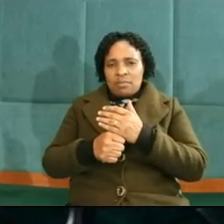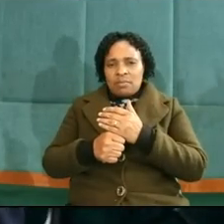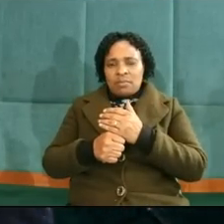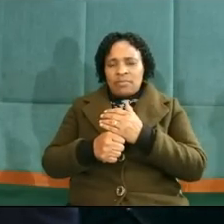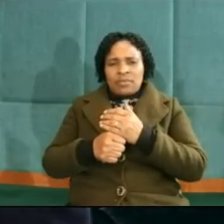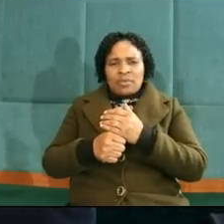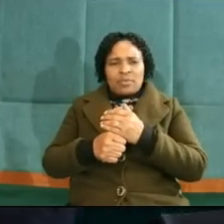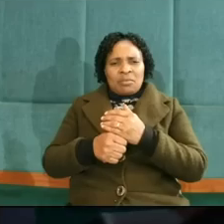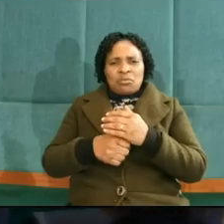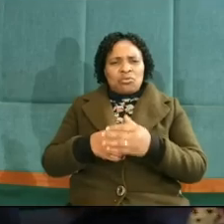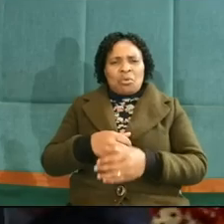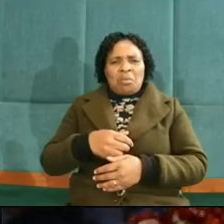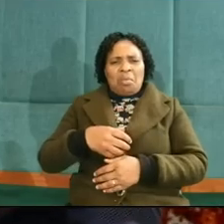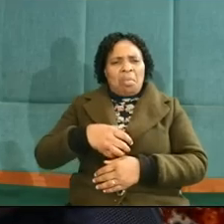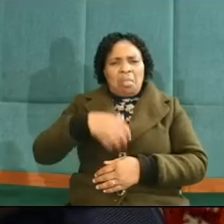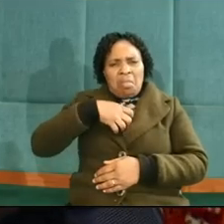So angry with him?